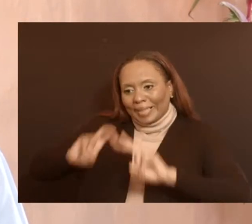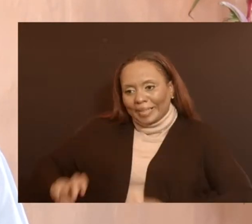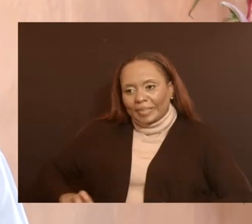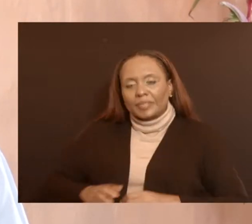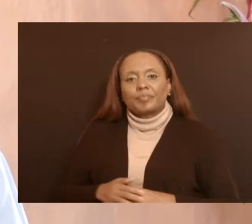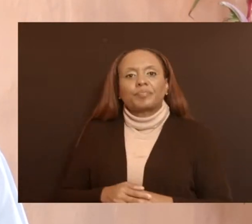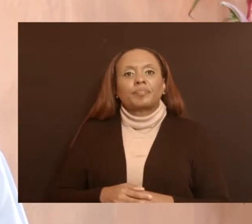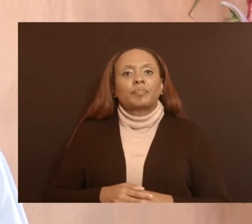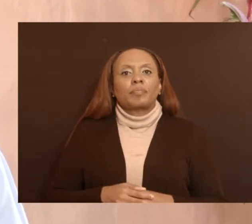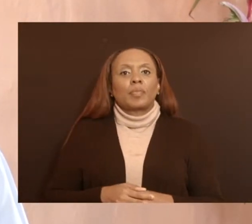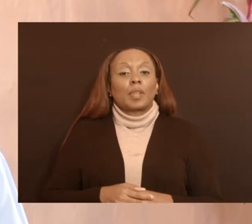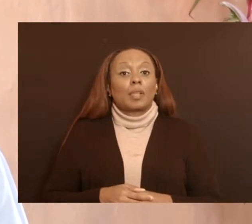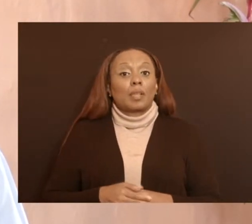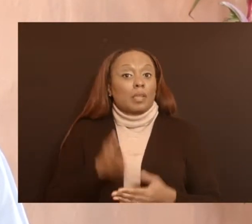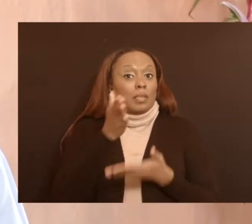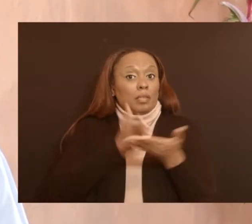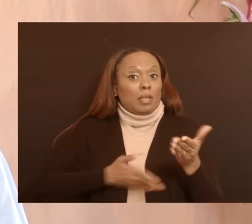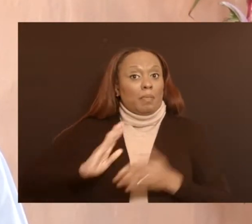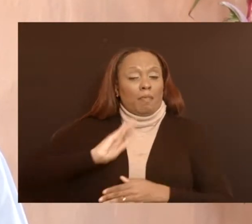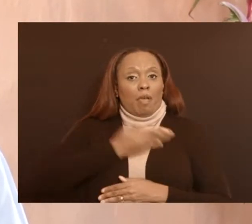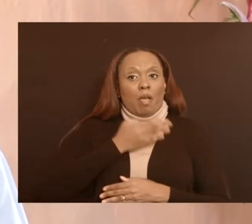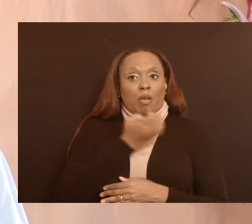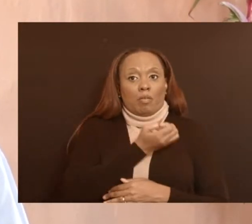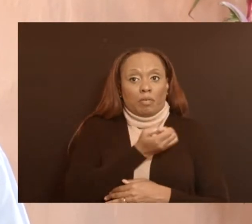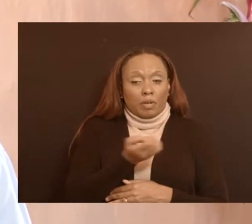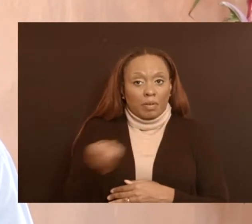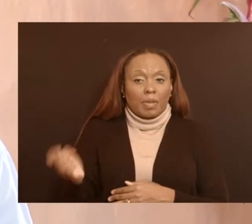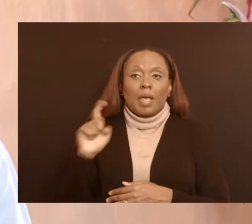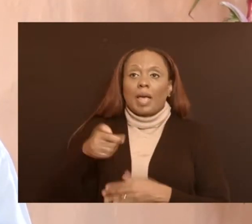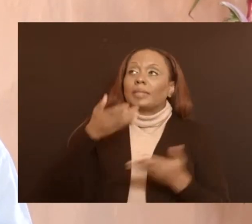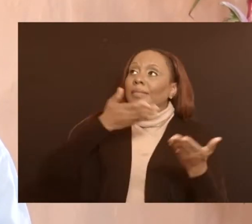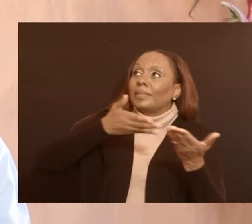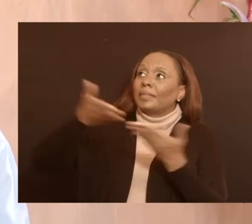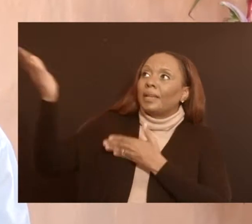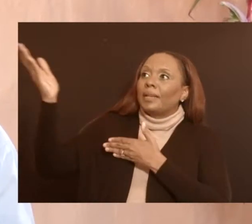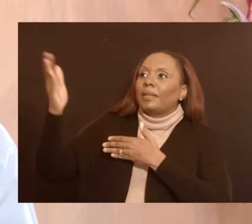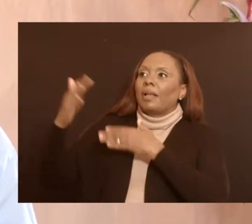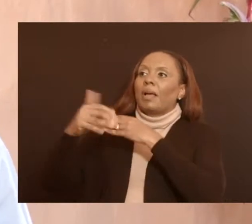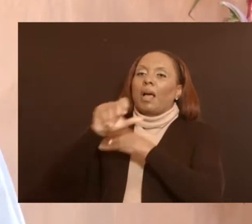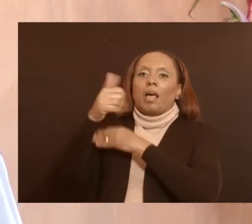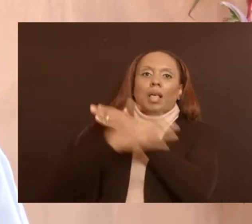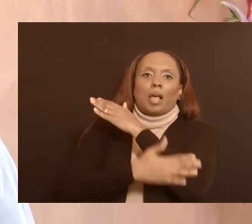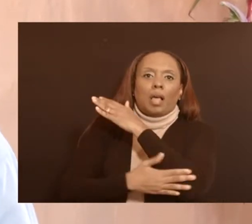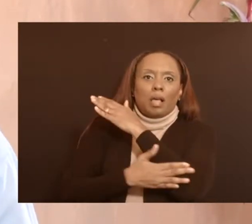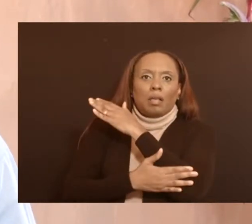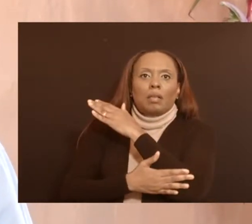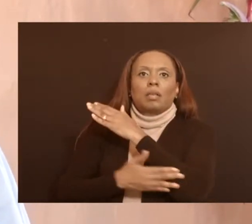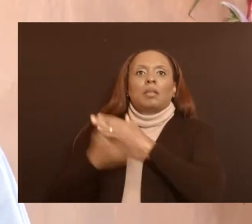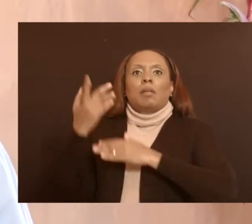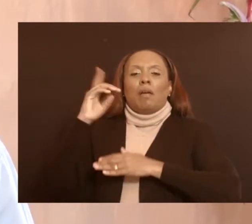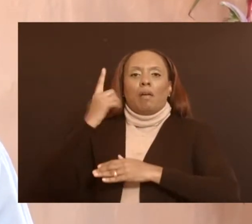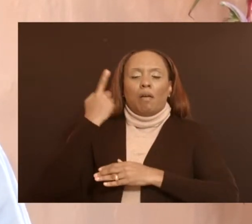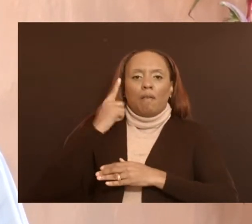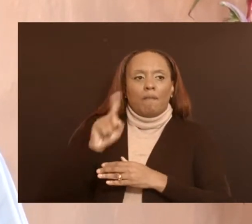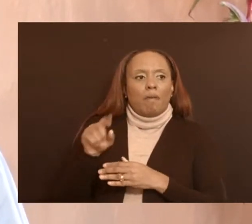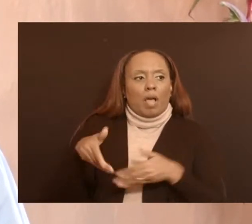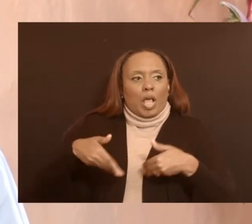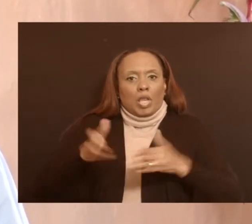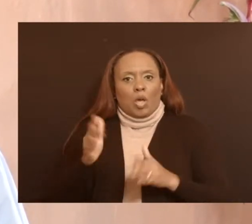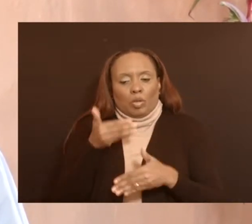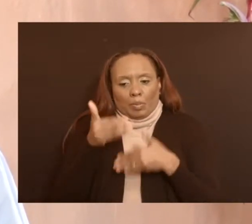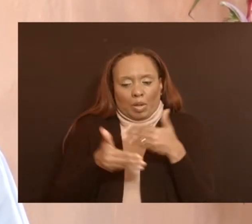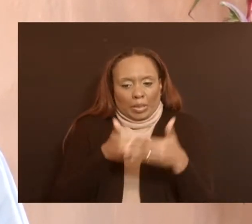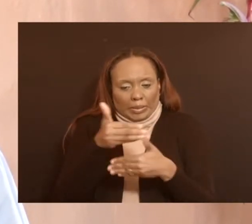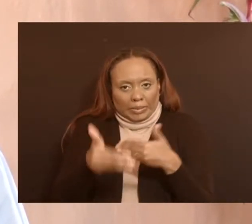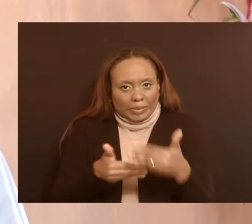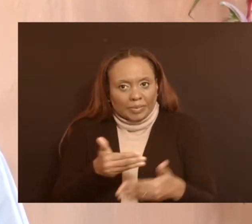of our equipment had to be sent overseas to be recalibrated to be able to allow this process to take place. And I'm happy to